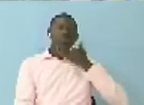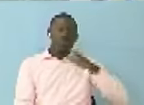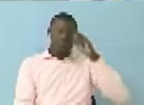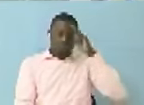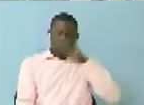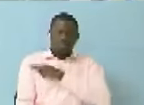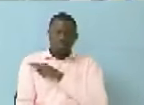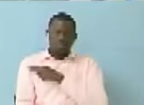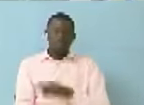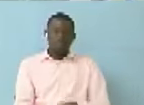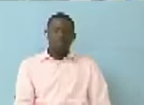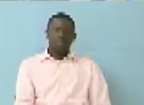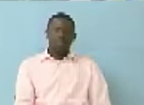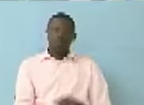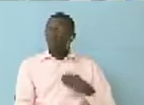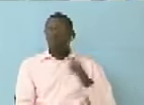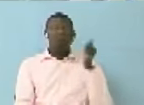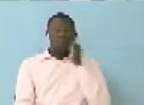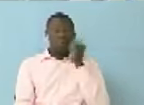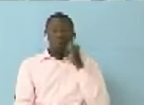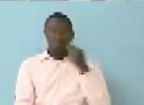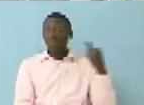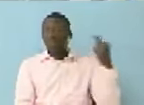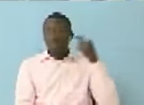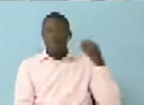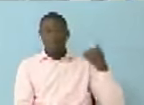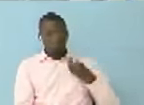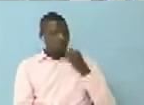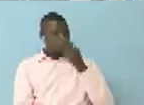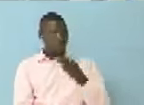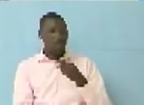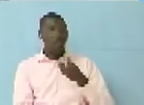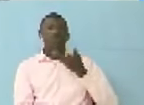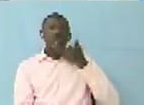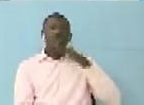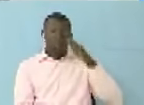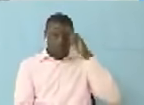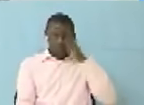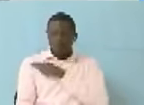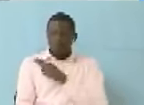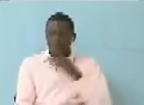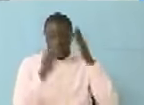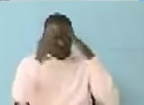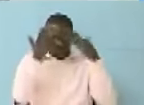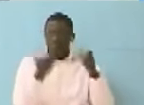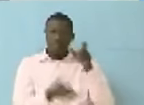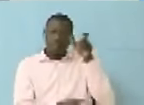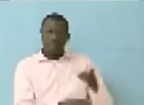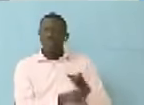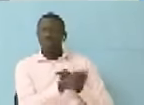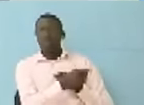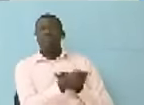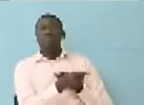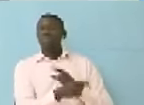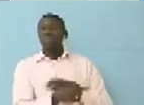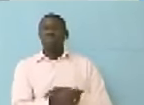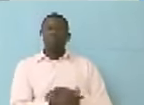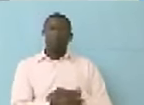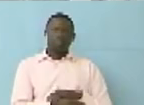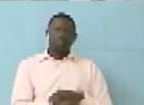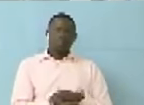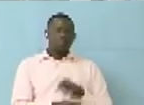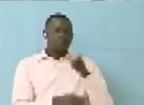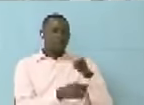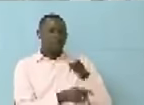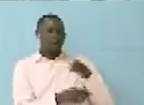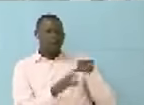him. Kamwe do mulu kafu ko Babukar Jata dolem, bari nta matelo. But was he a jungler? Bari fu jungler lamba. I wouldn't